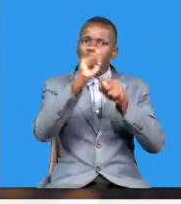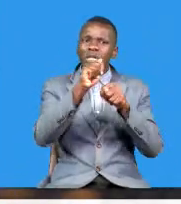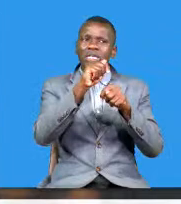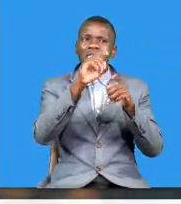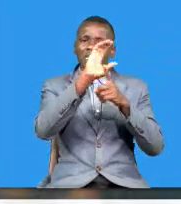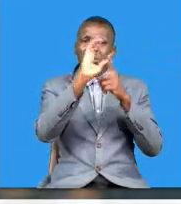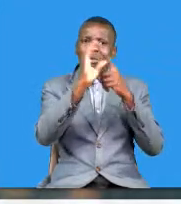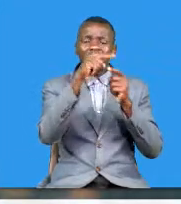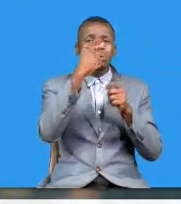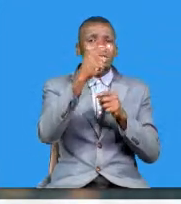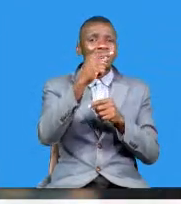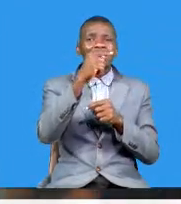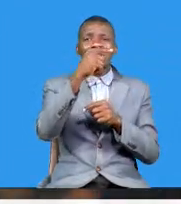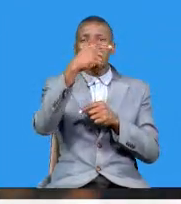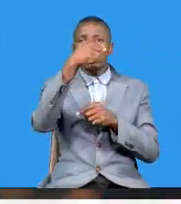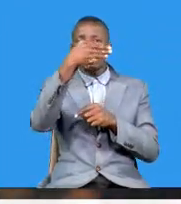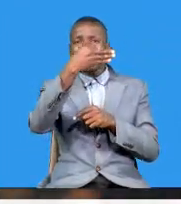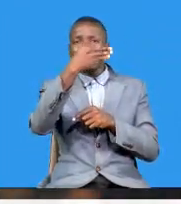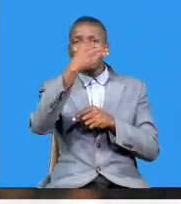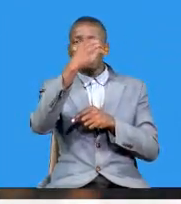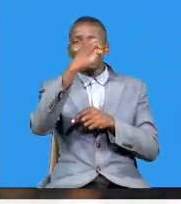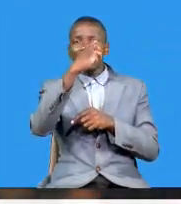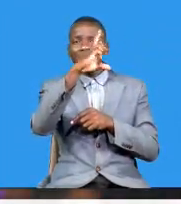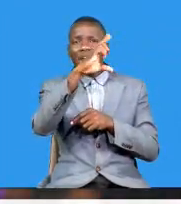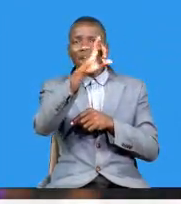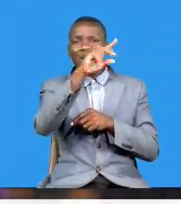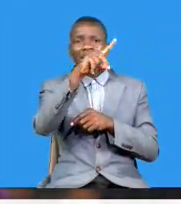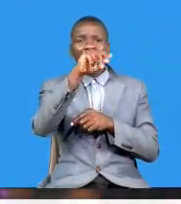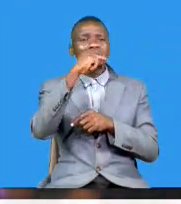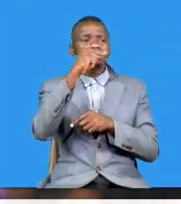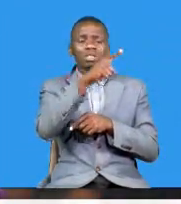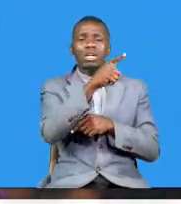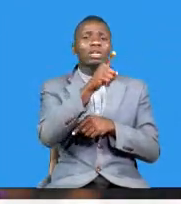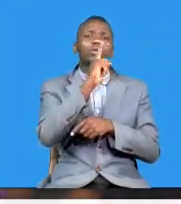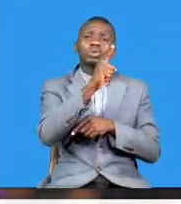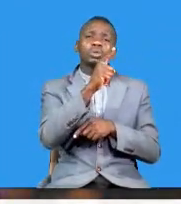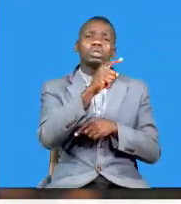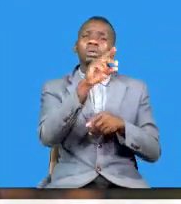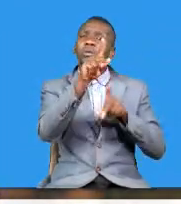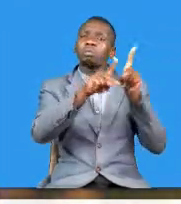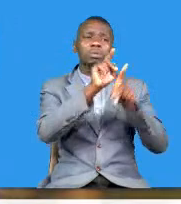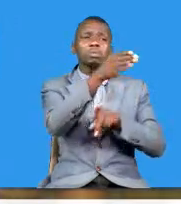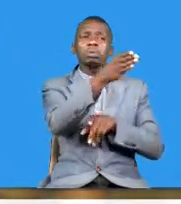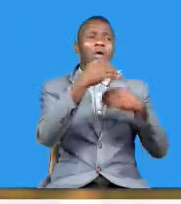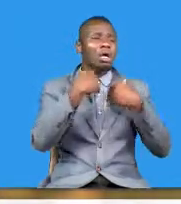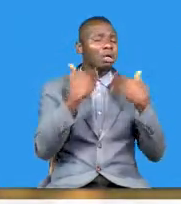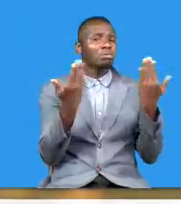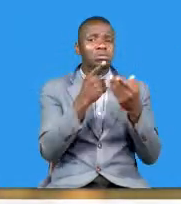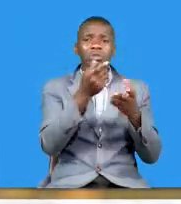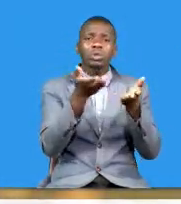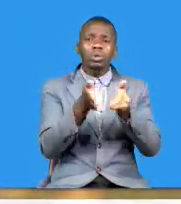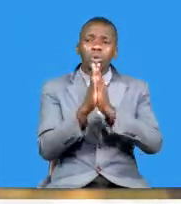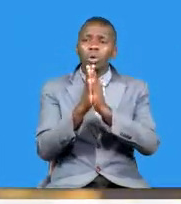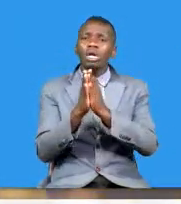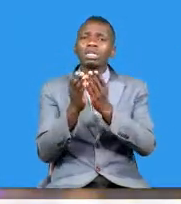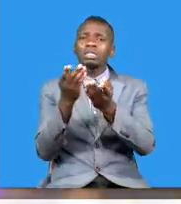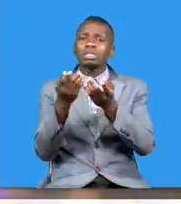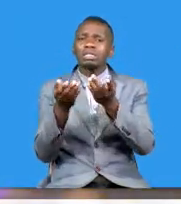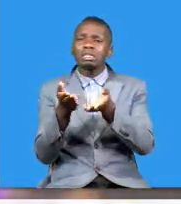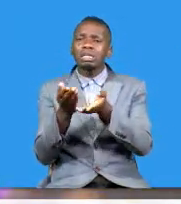is lacking human capital, hence the country wants to learn from Zambia on ways of developing the tourism